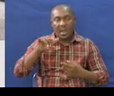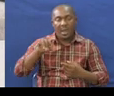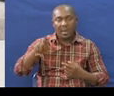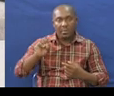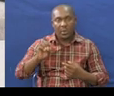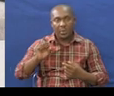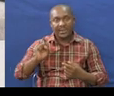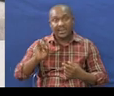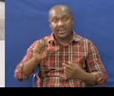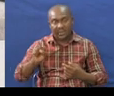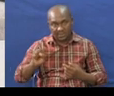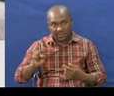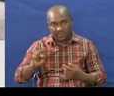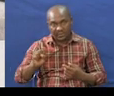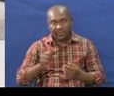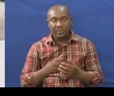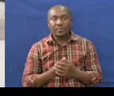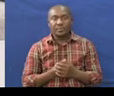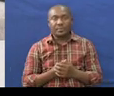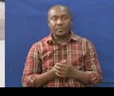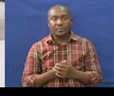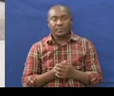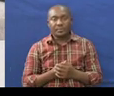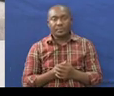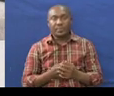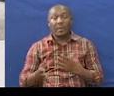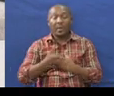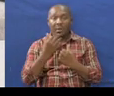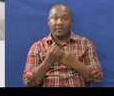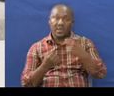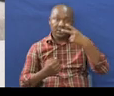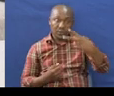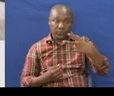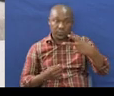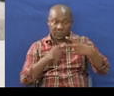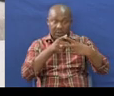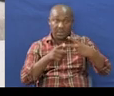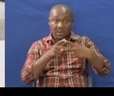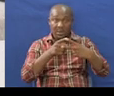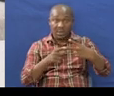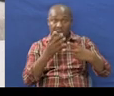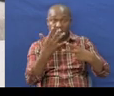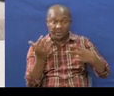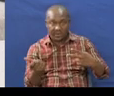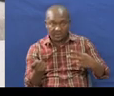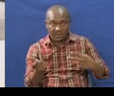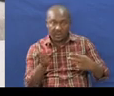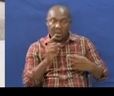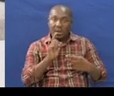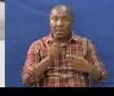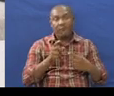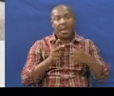result or the relationship. Now, we have two types of hypothesis. There is two types